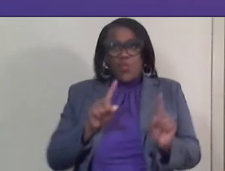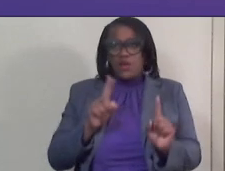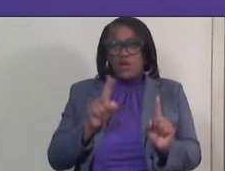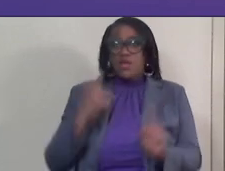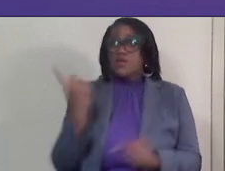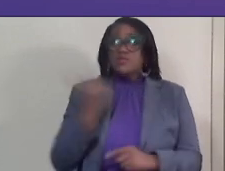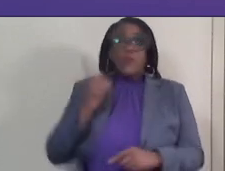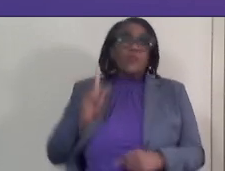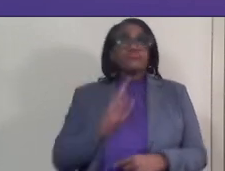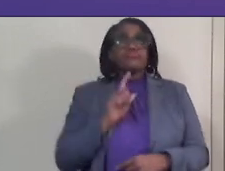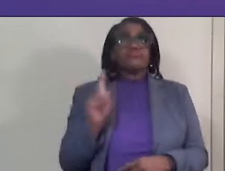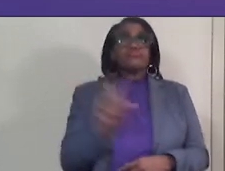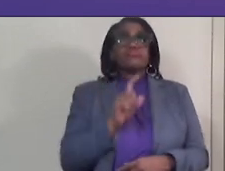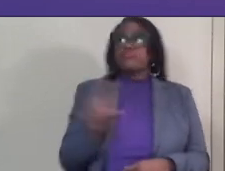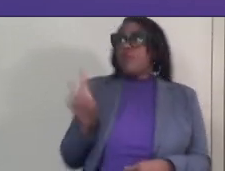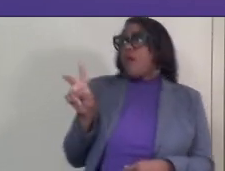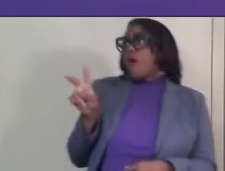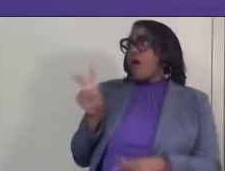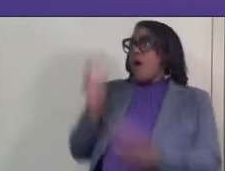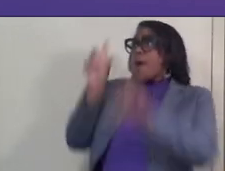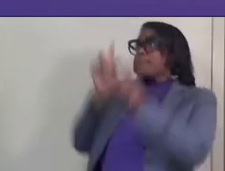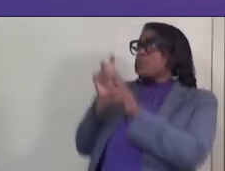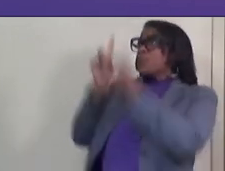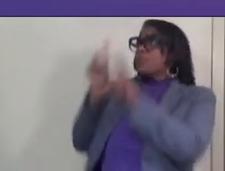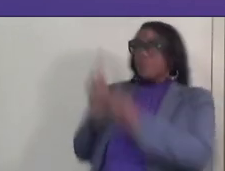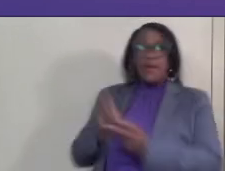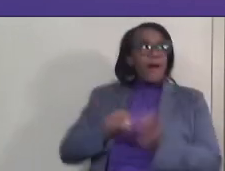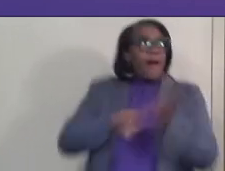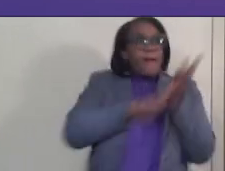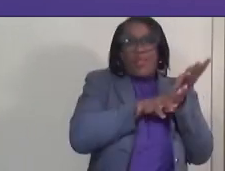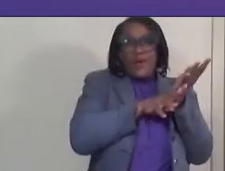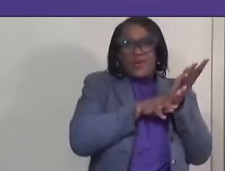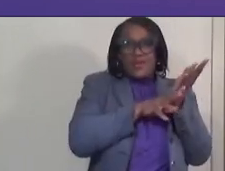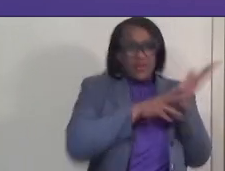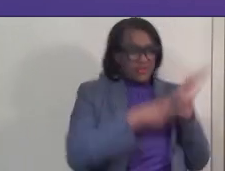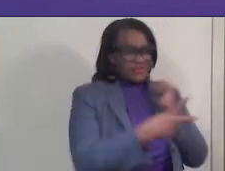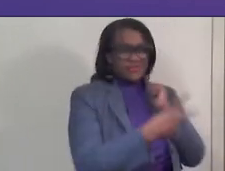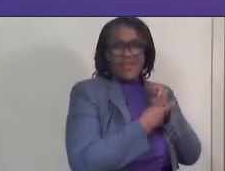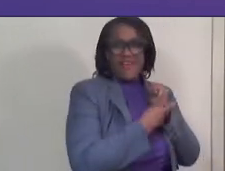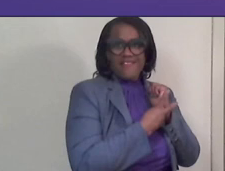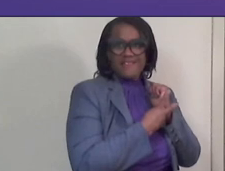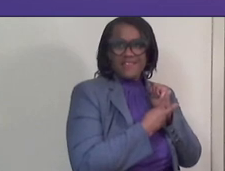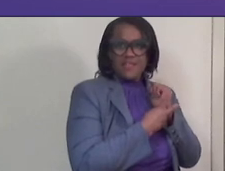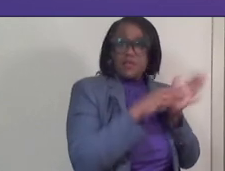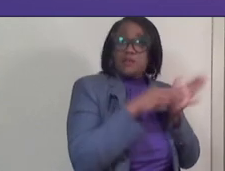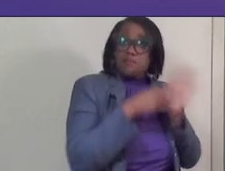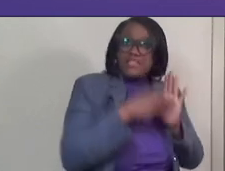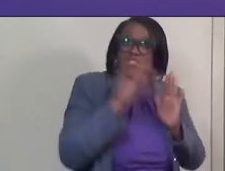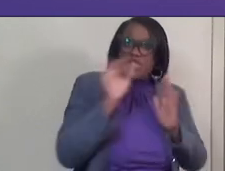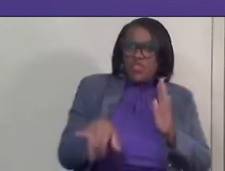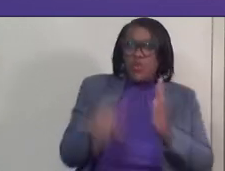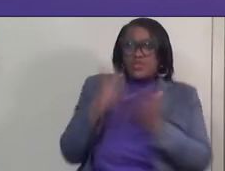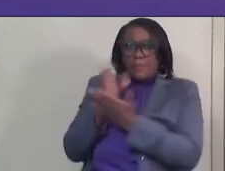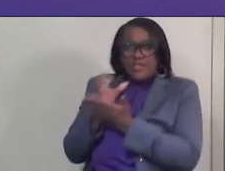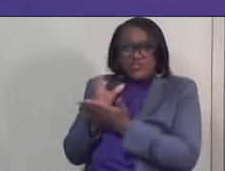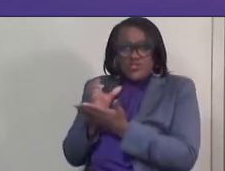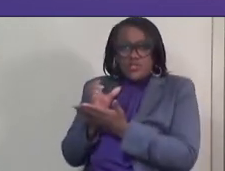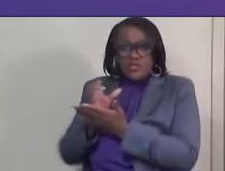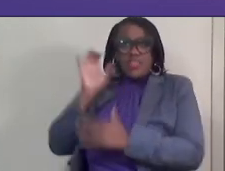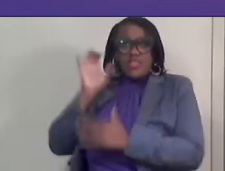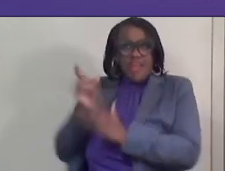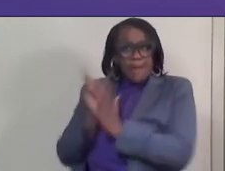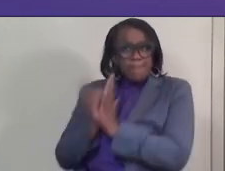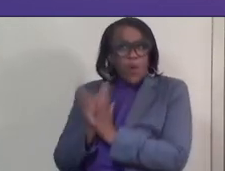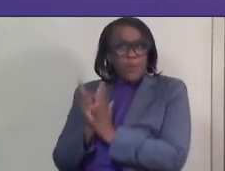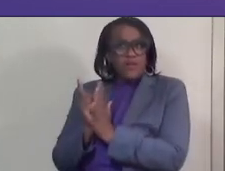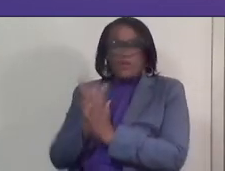down the street with a cell phone. And the impact of that is that these images and this moment will